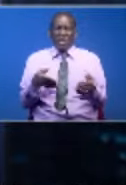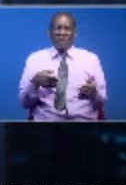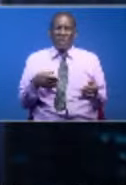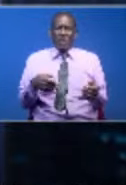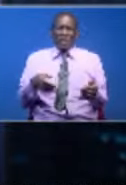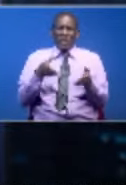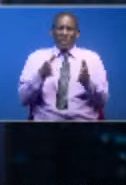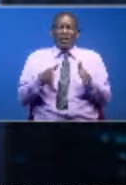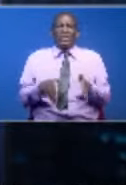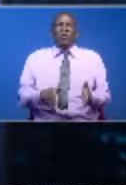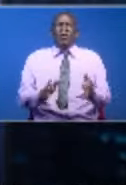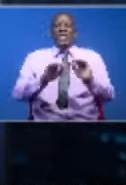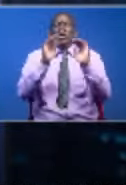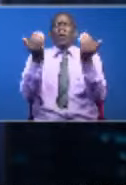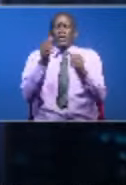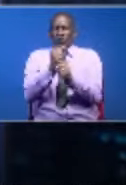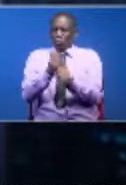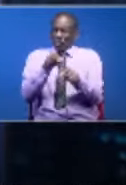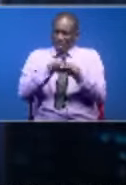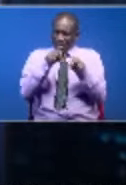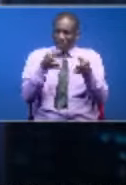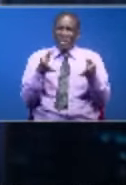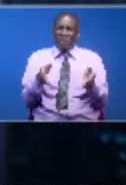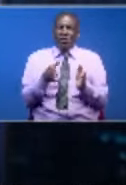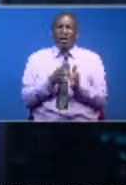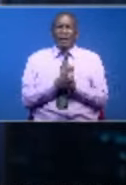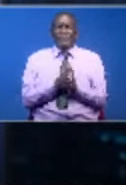this is the way the world is going.